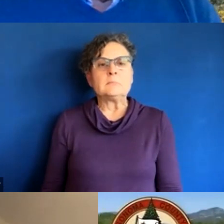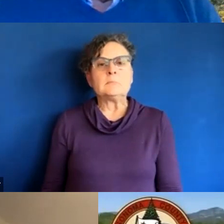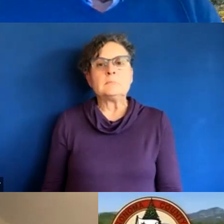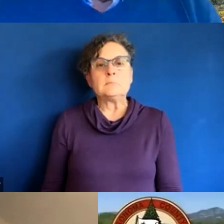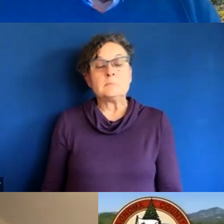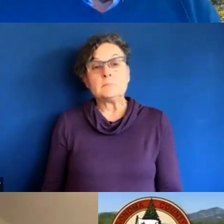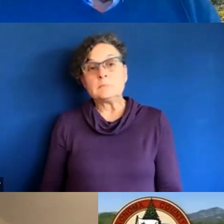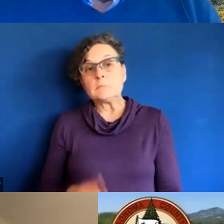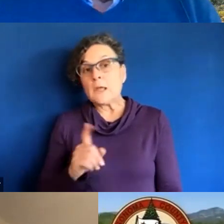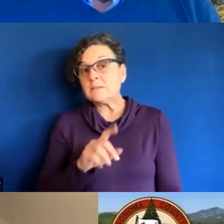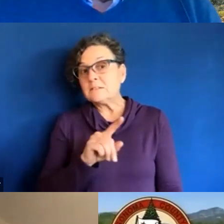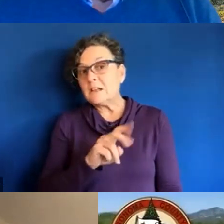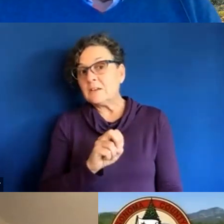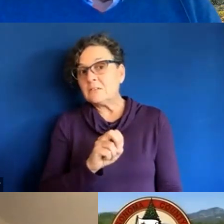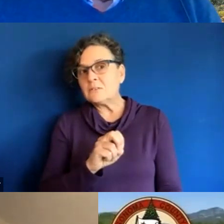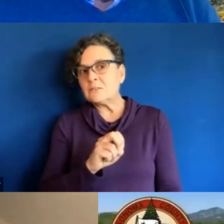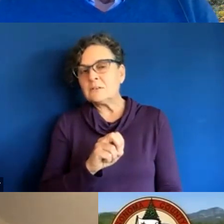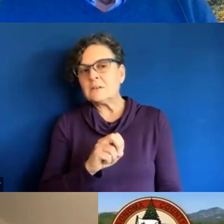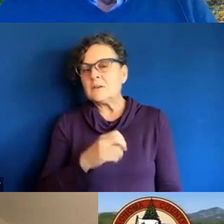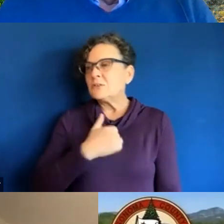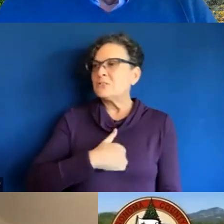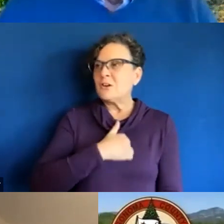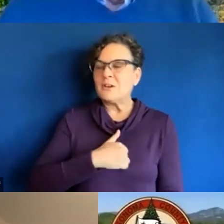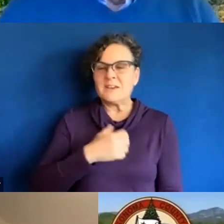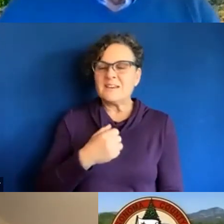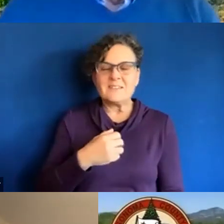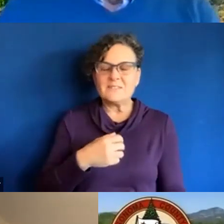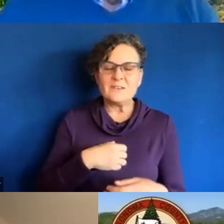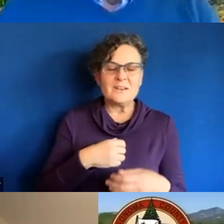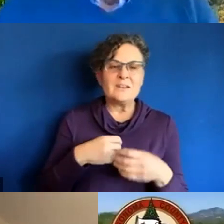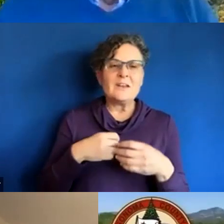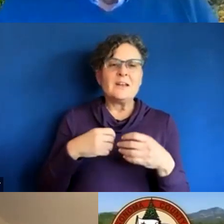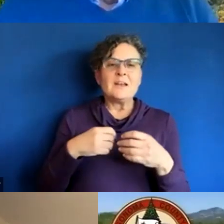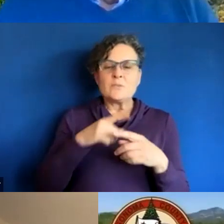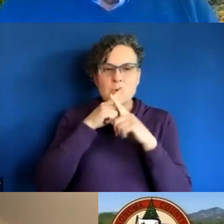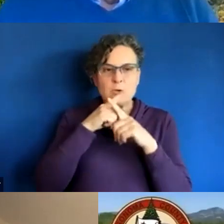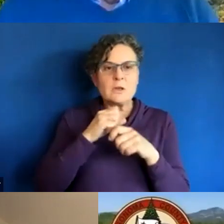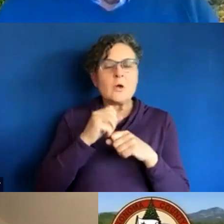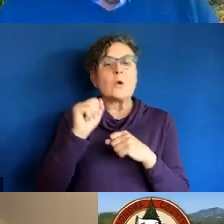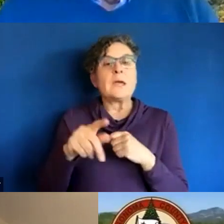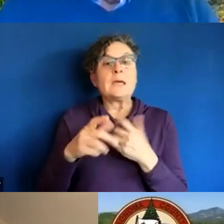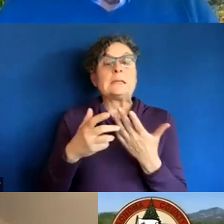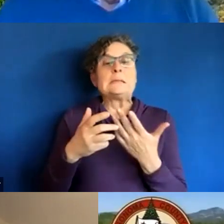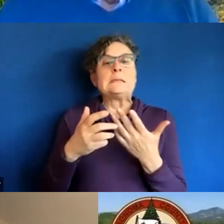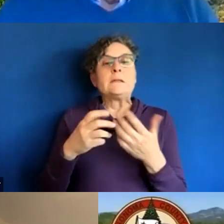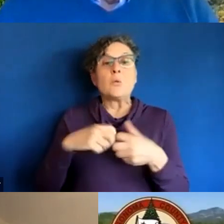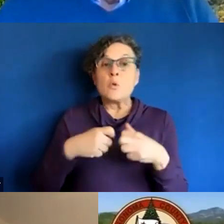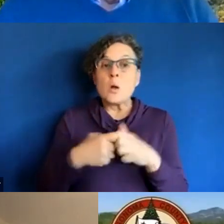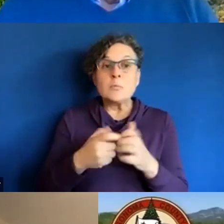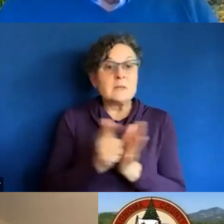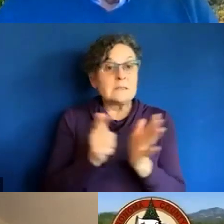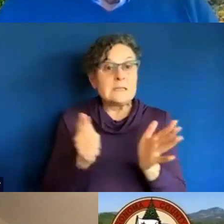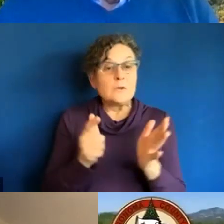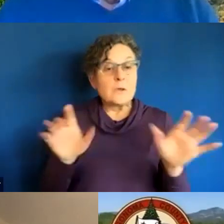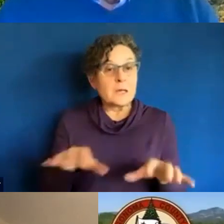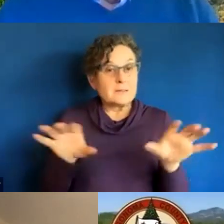Dave? There it goes. I apologize. Okay. The issue of illegal activity is the same as if a